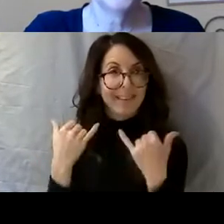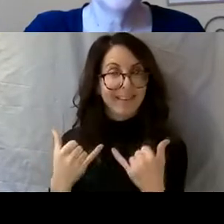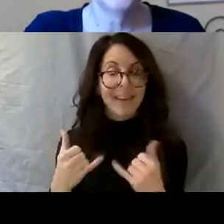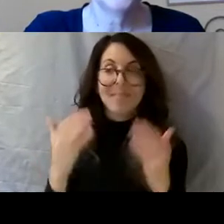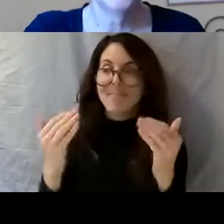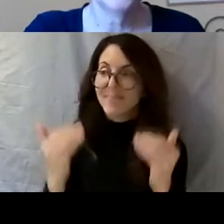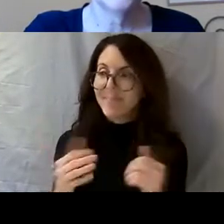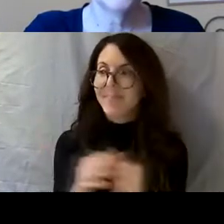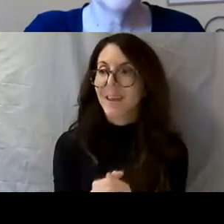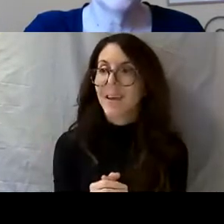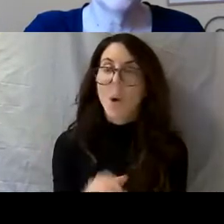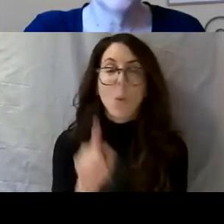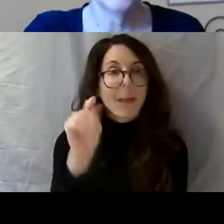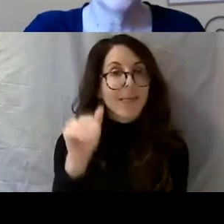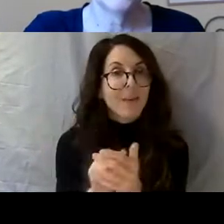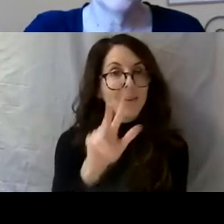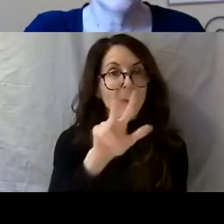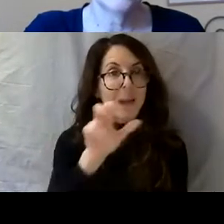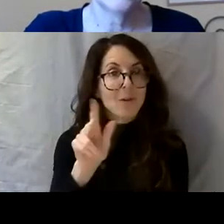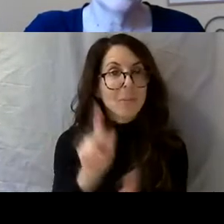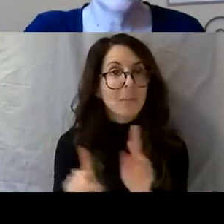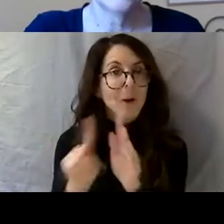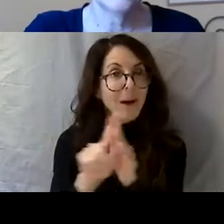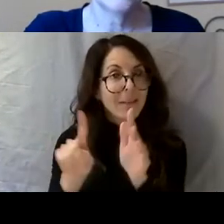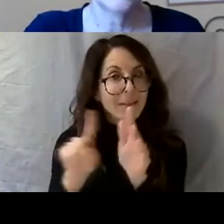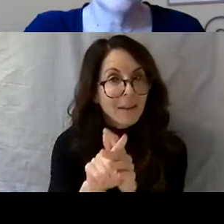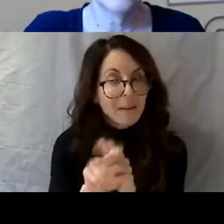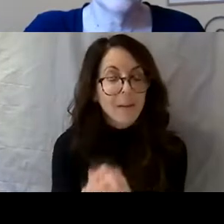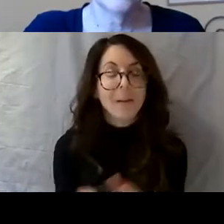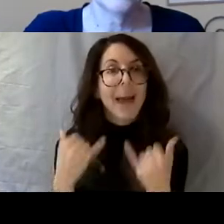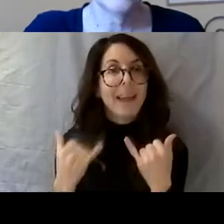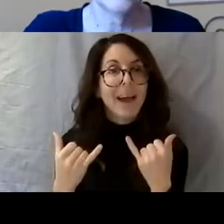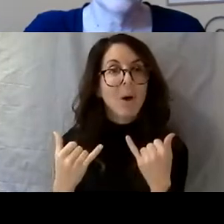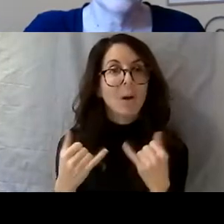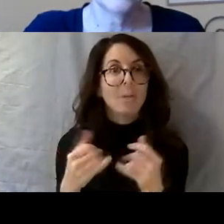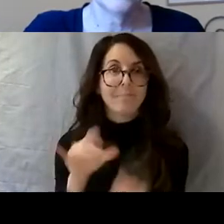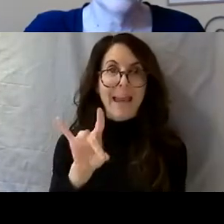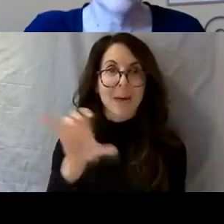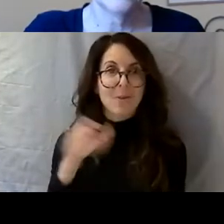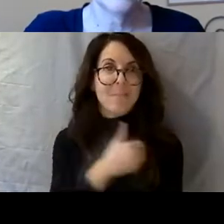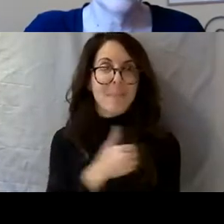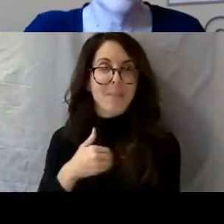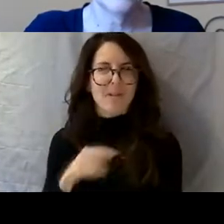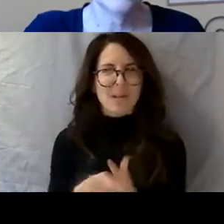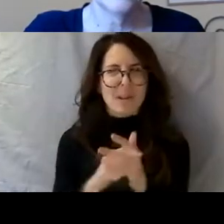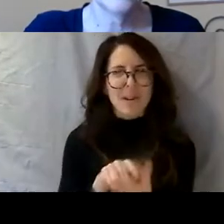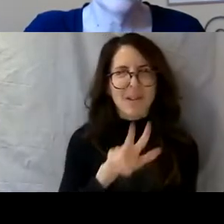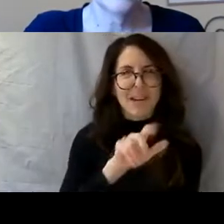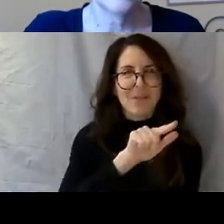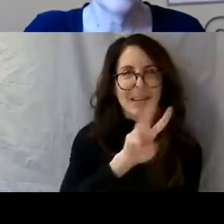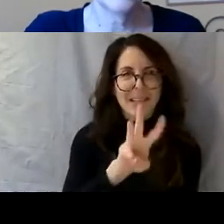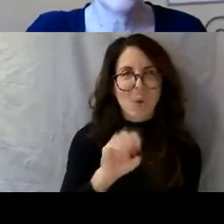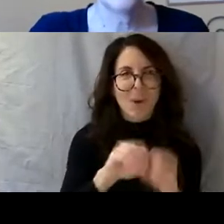had 1,300 attendees, and we've grown to a list of 800 members from 326